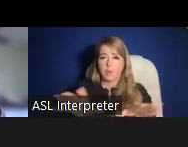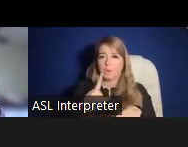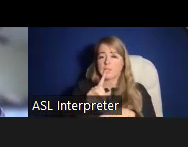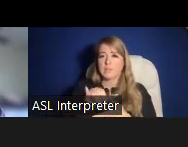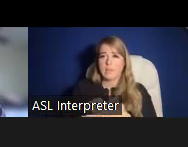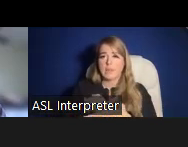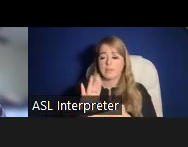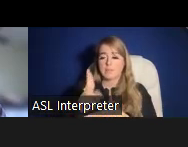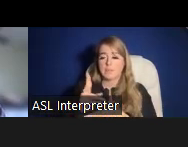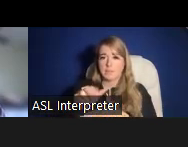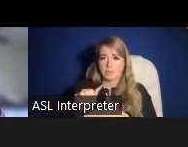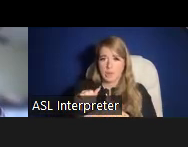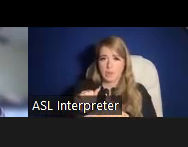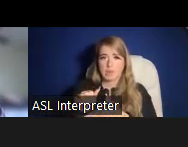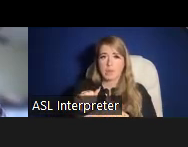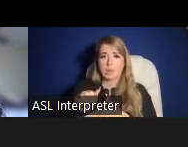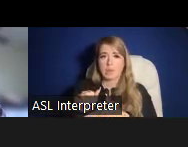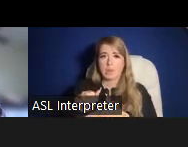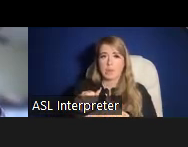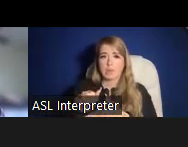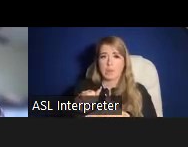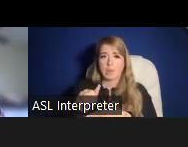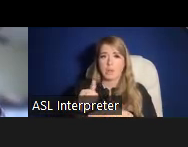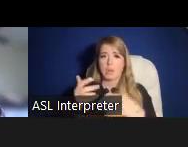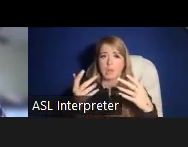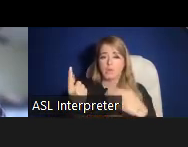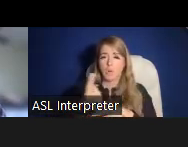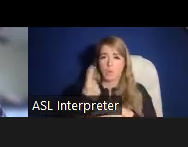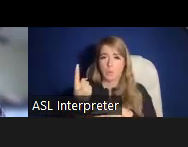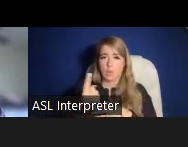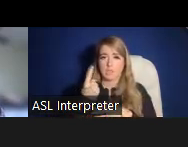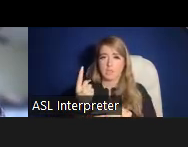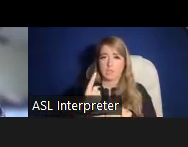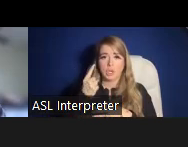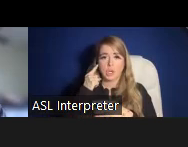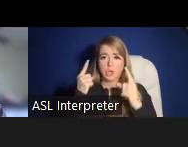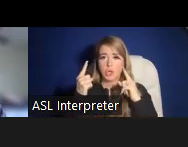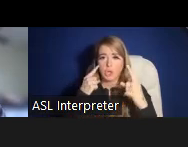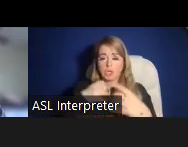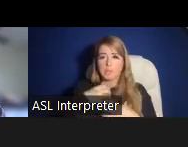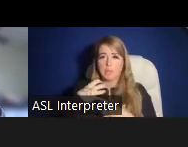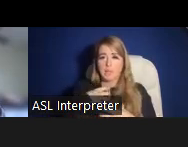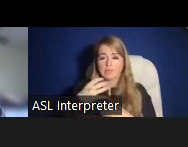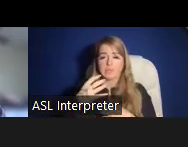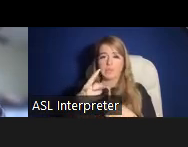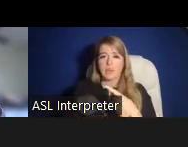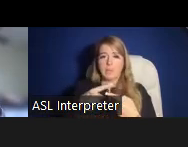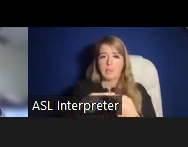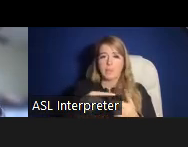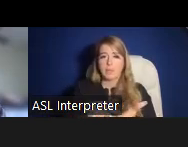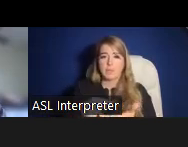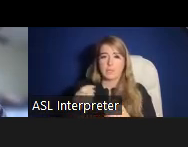the BHA and OBH, for that matter, has always heard complaints and grievances since